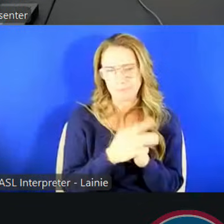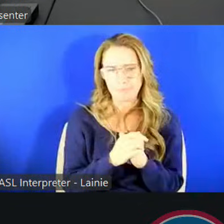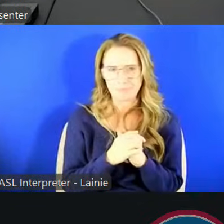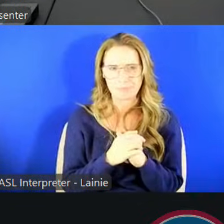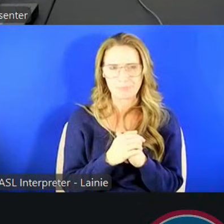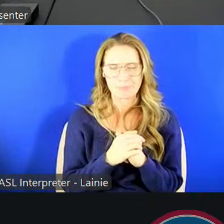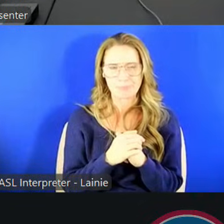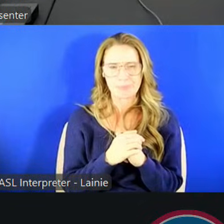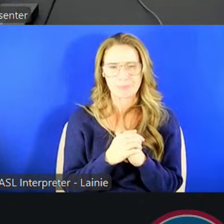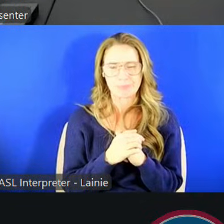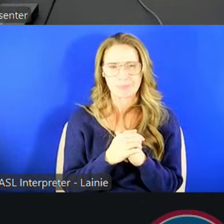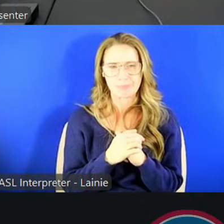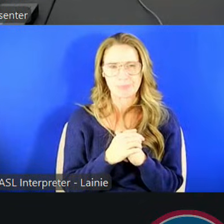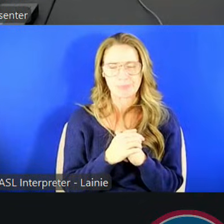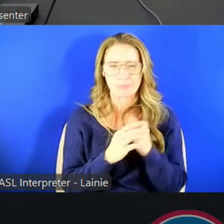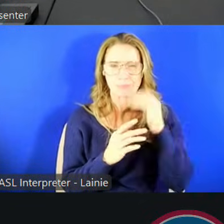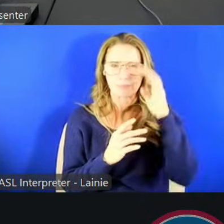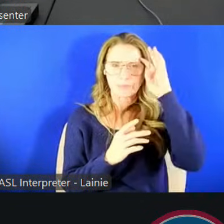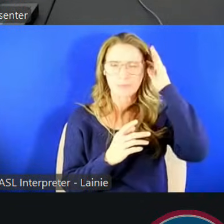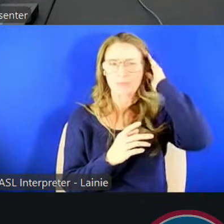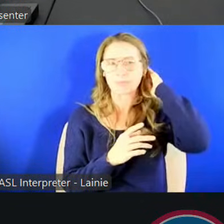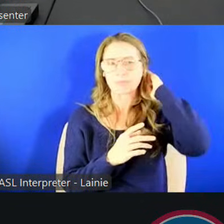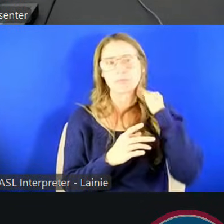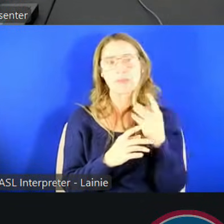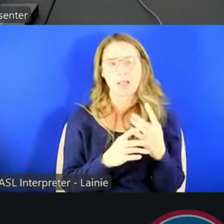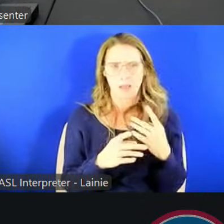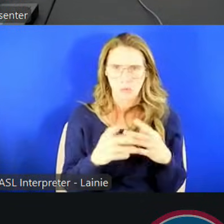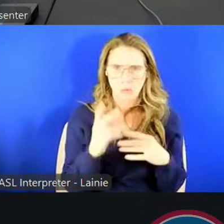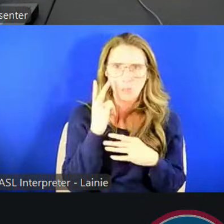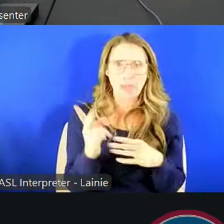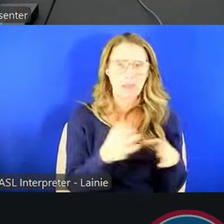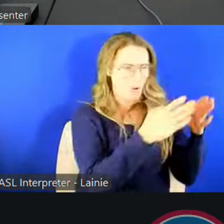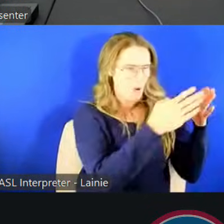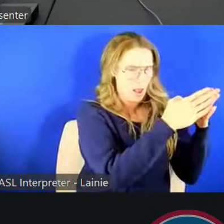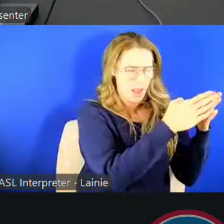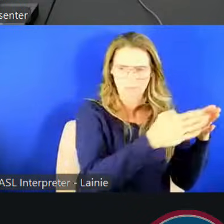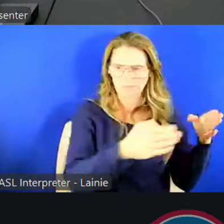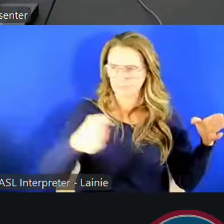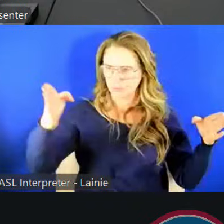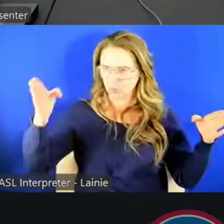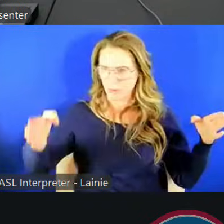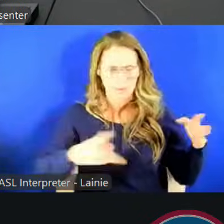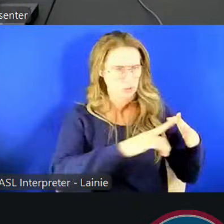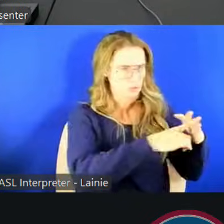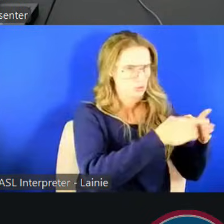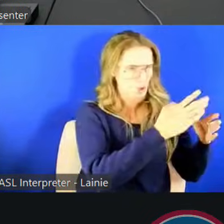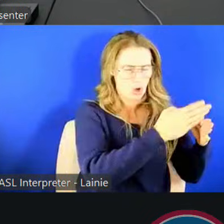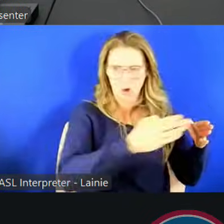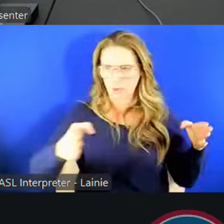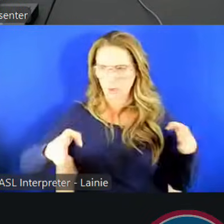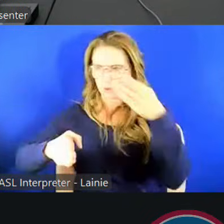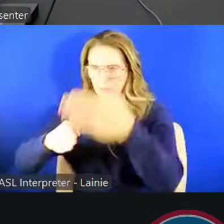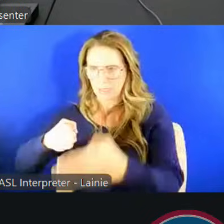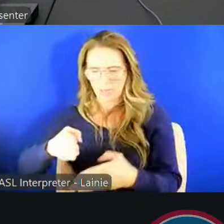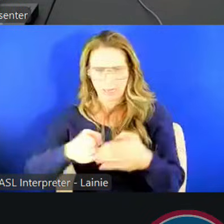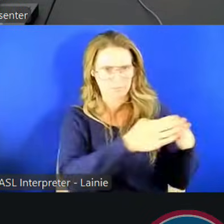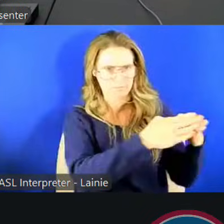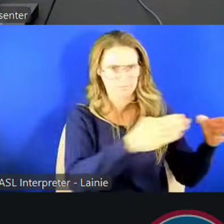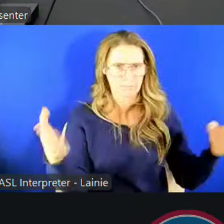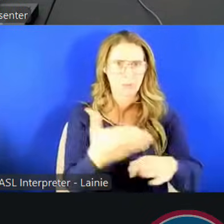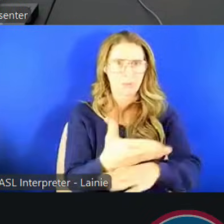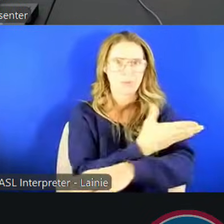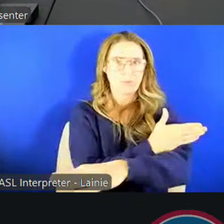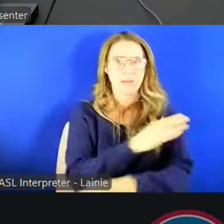to the corridor study that we're looking for end-to-end treatments and improvements. This is bus priority zones